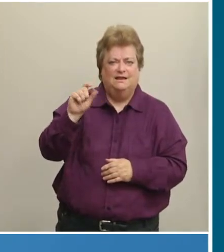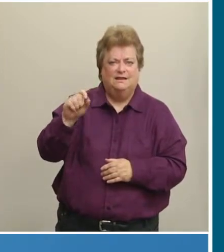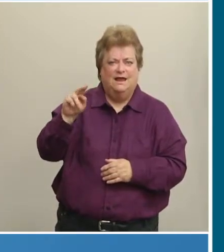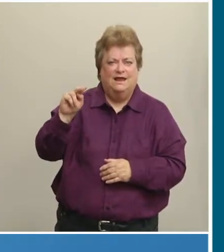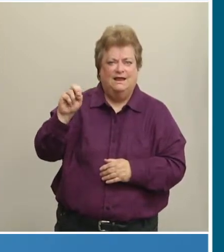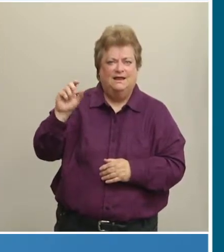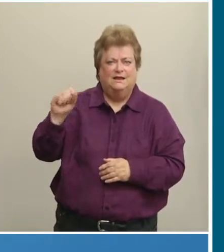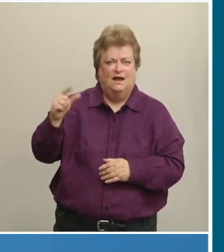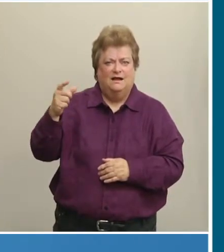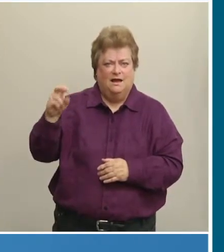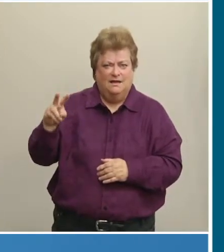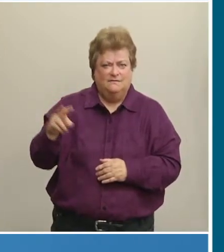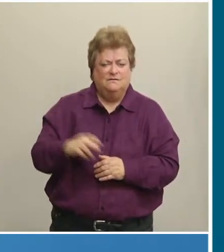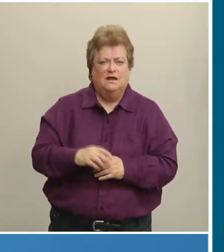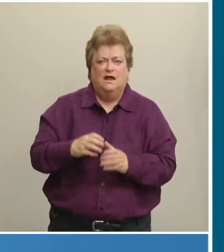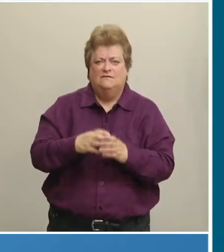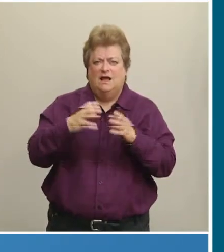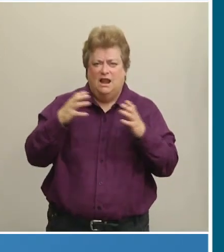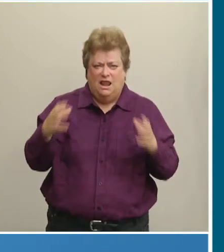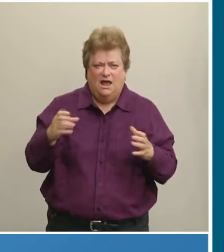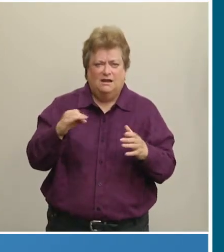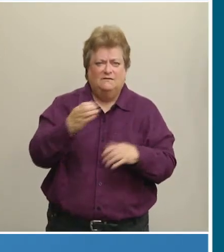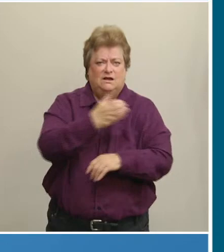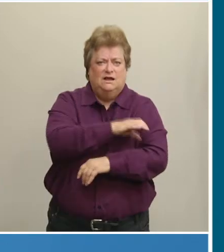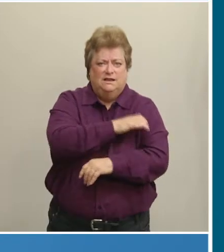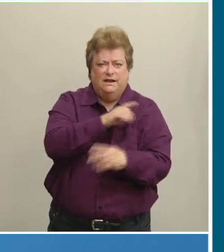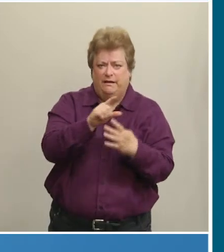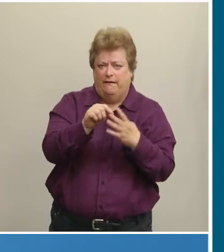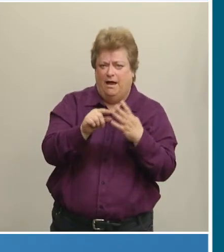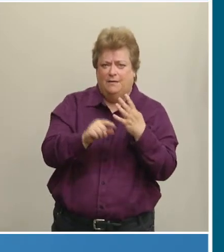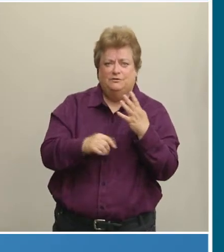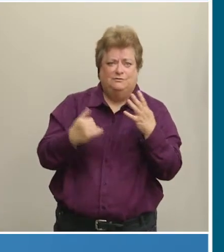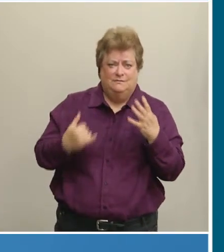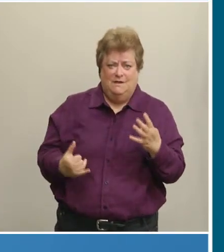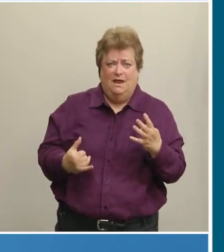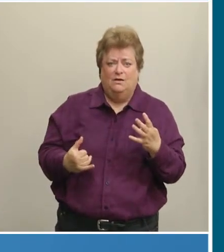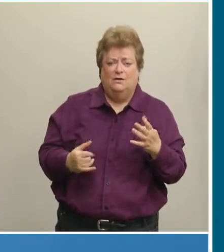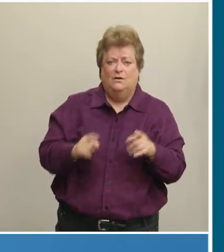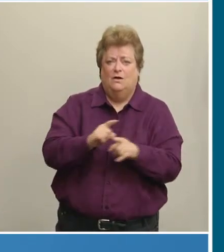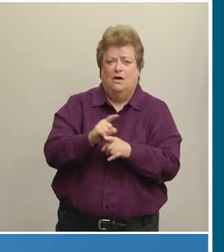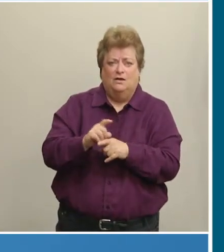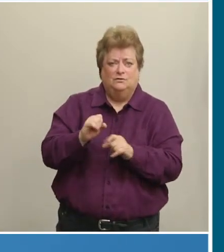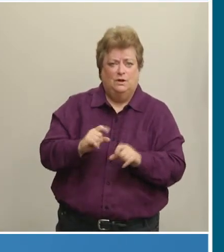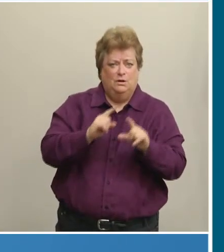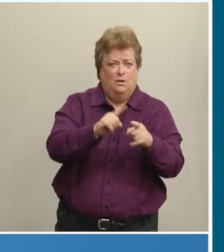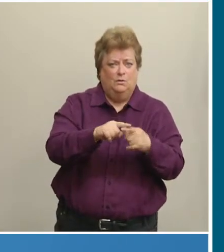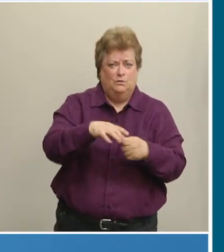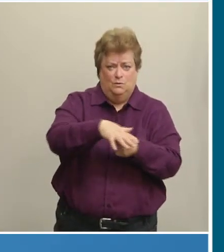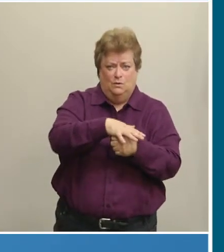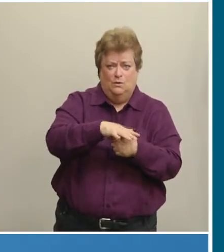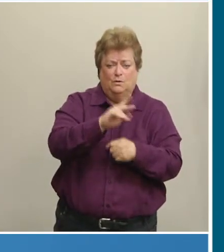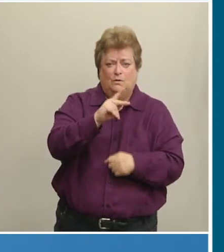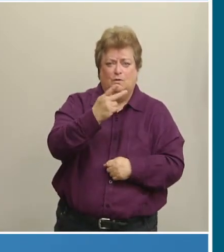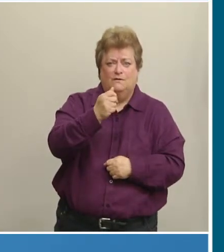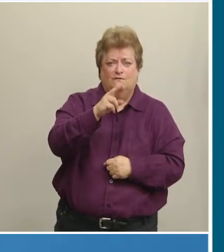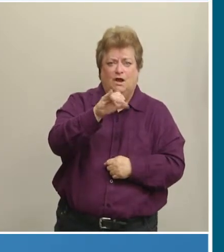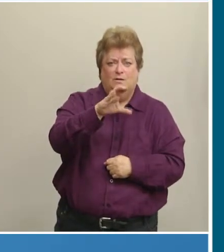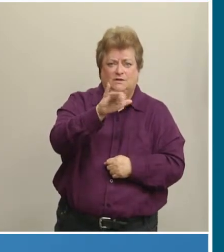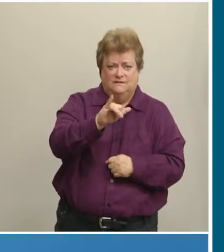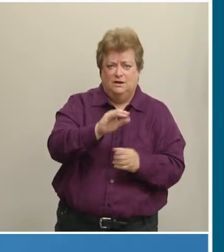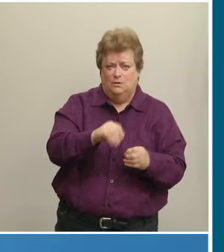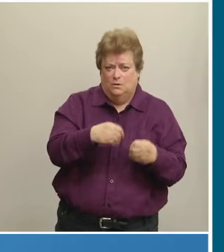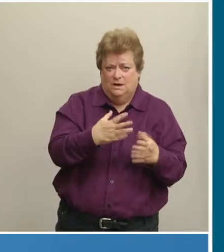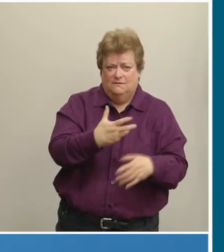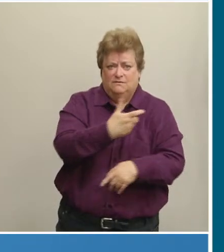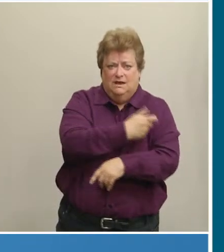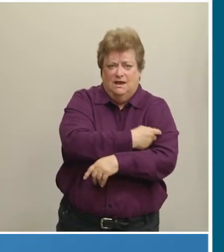covid19.lincoln.ne.gov. There are lots of clinic options available for you. You can also find a local pharmacy offering